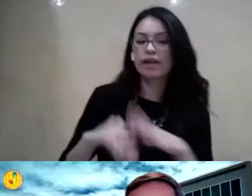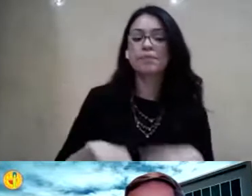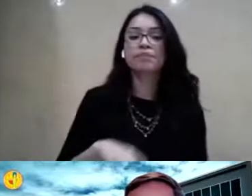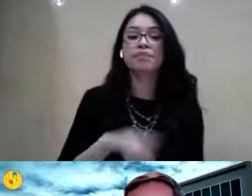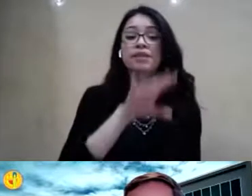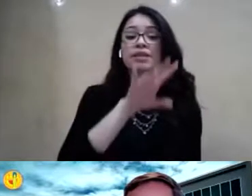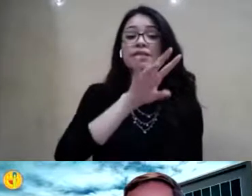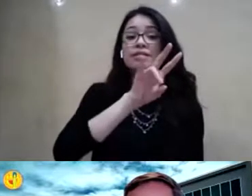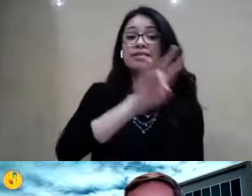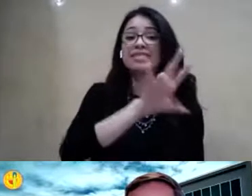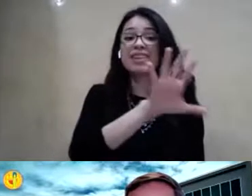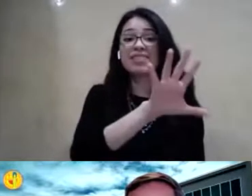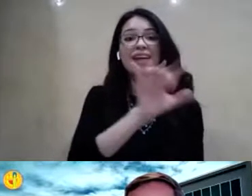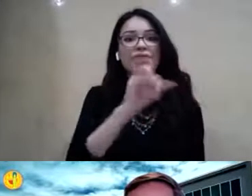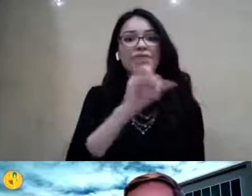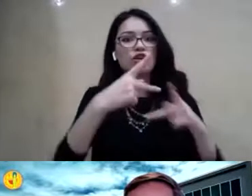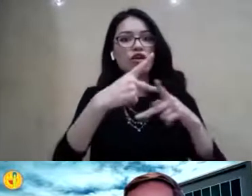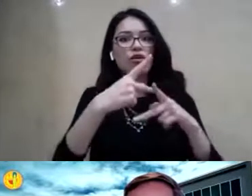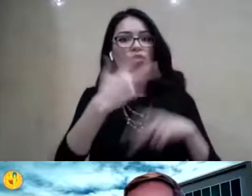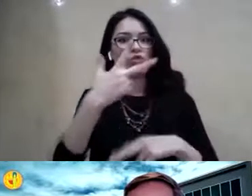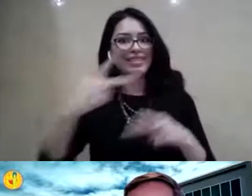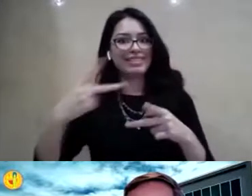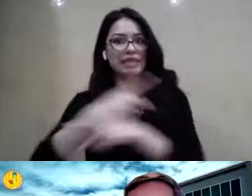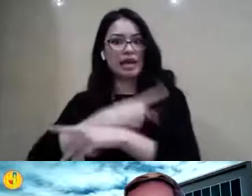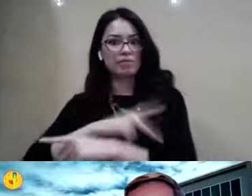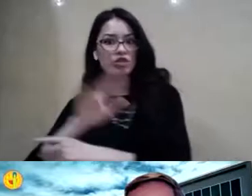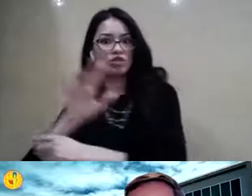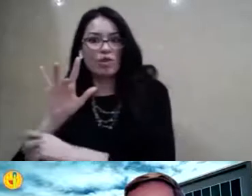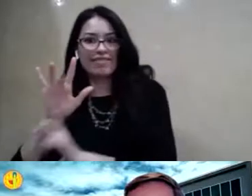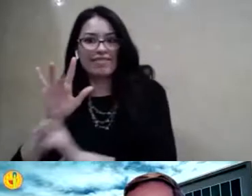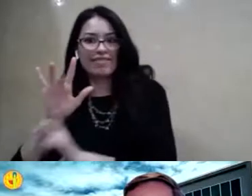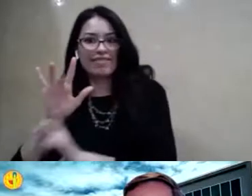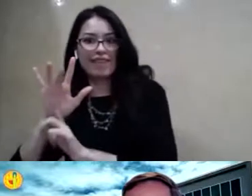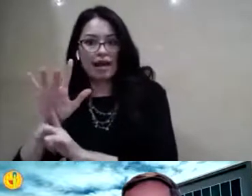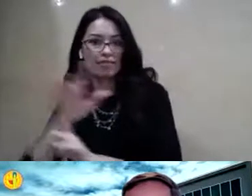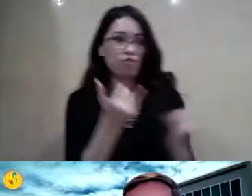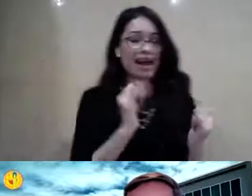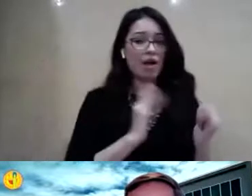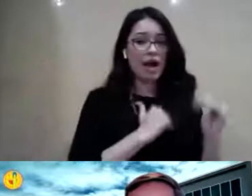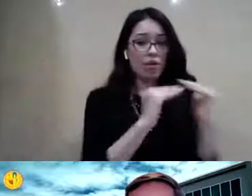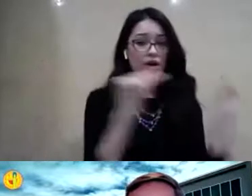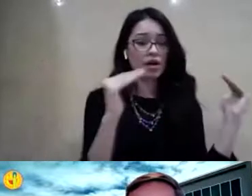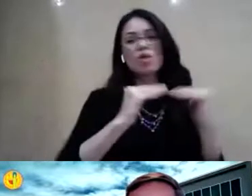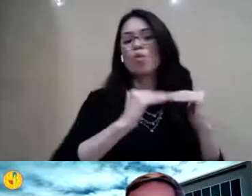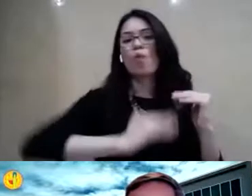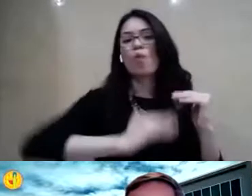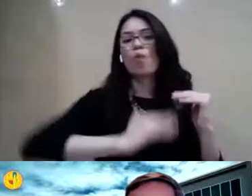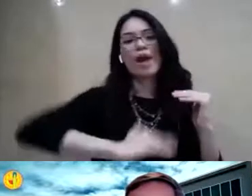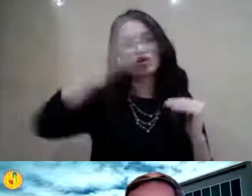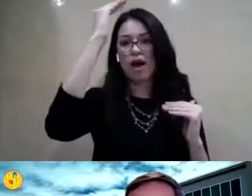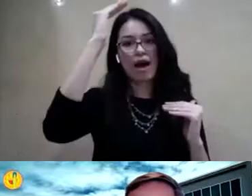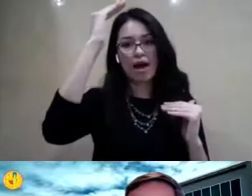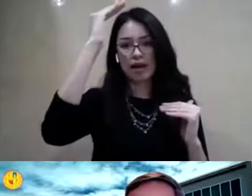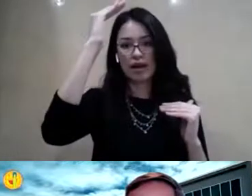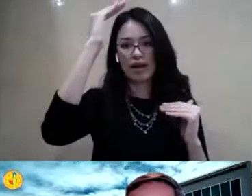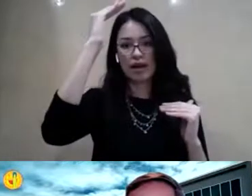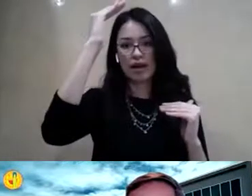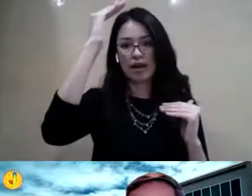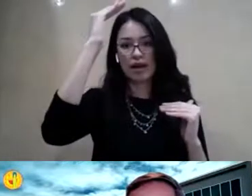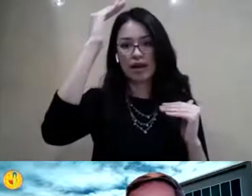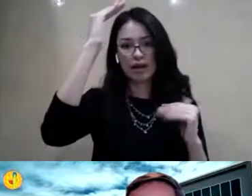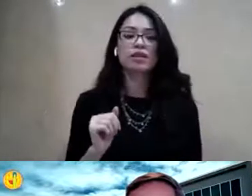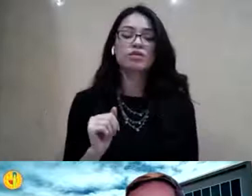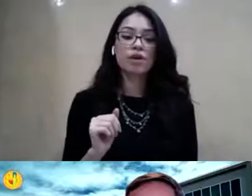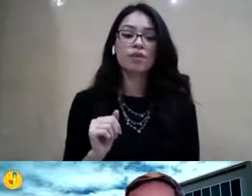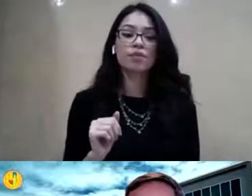three times 25. Way too high. Not safe. And I wouldn't recommend anyone here who has a child to consider, if our